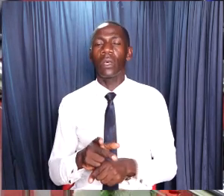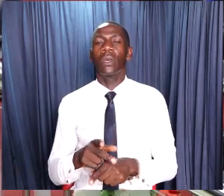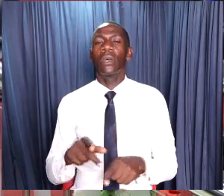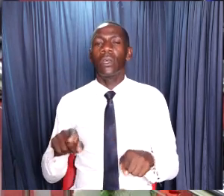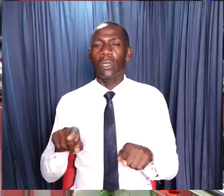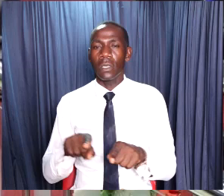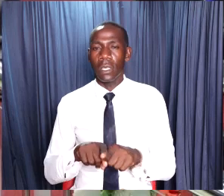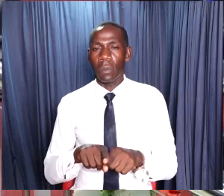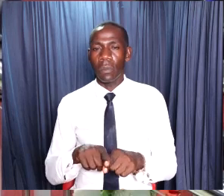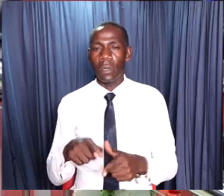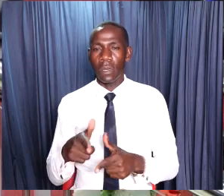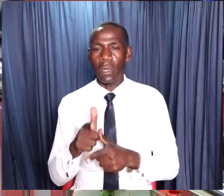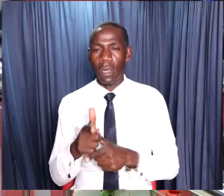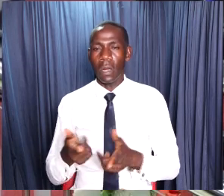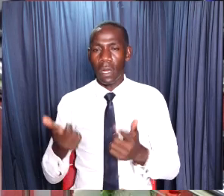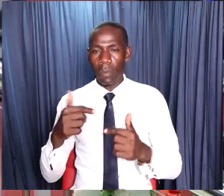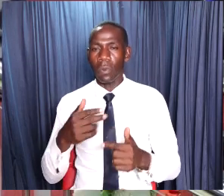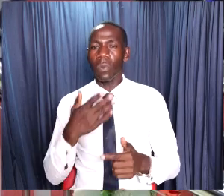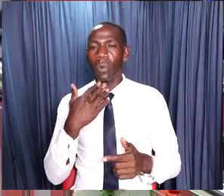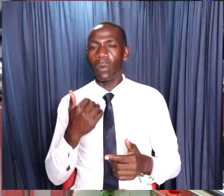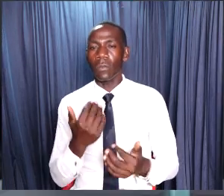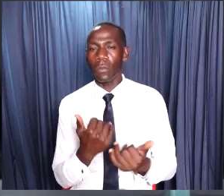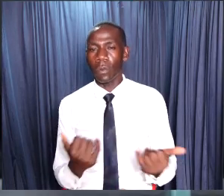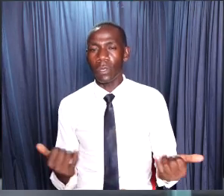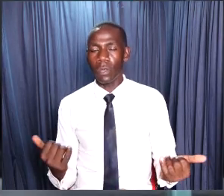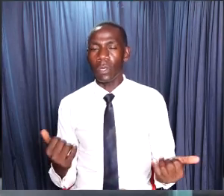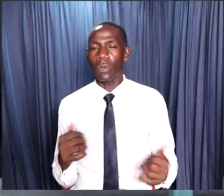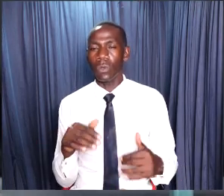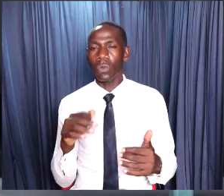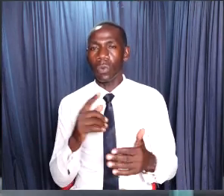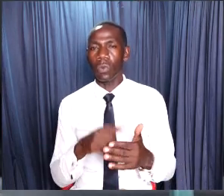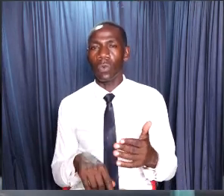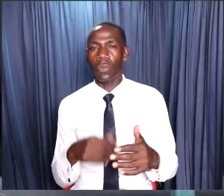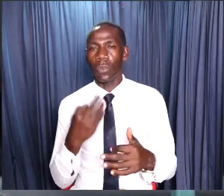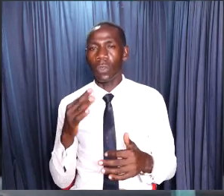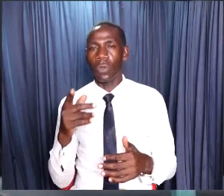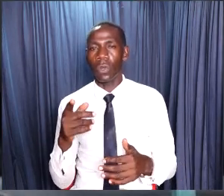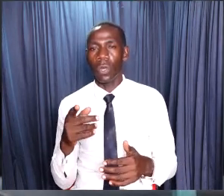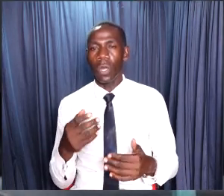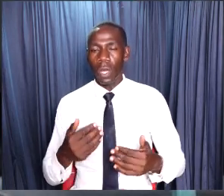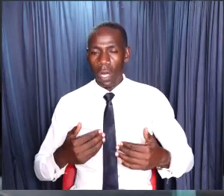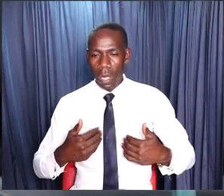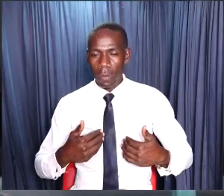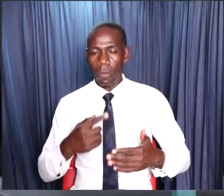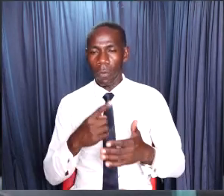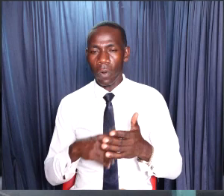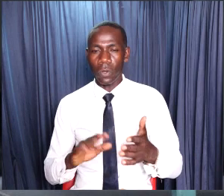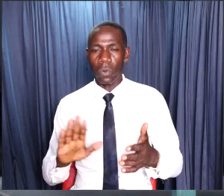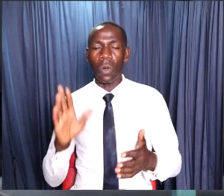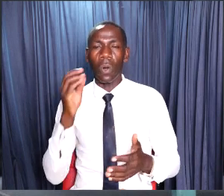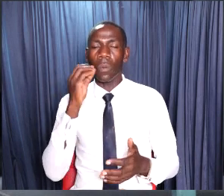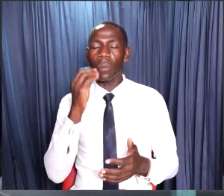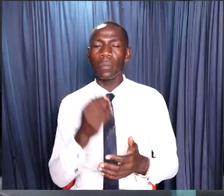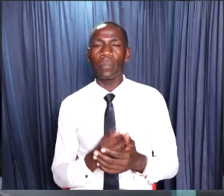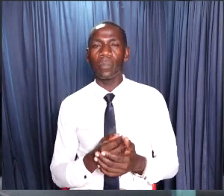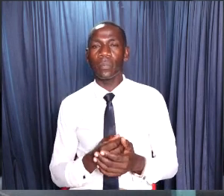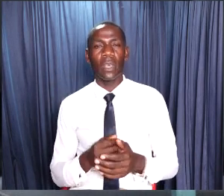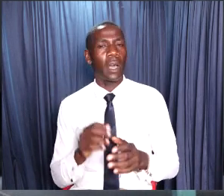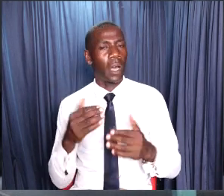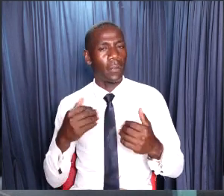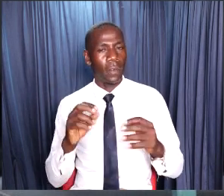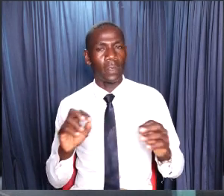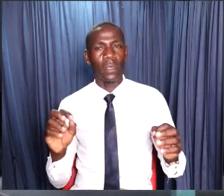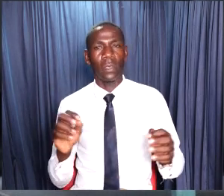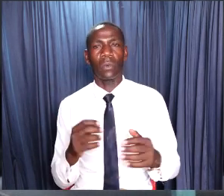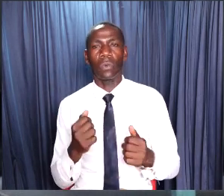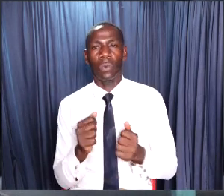dai wamekuja wachukue wana. And the creditors have come for my children. Sasa nikufanyeje? What should I do for you? Una kitu gani nyumbani mwako? What do you have in your home? Sina kitu.